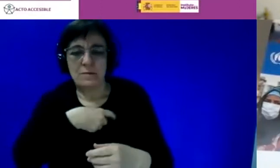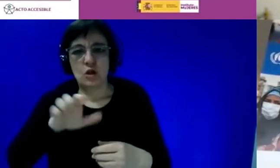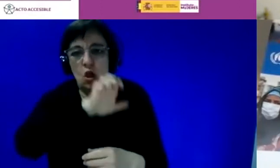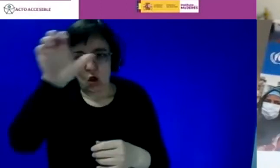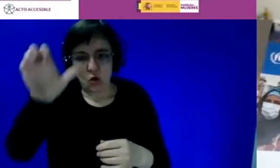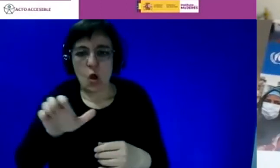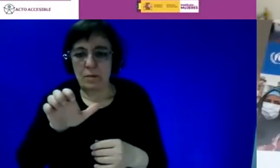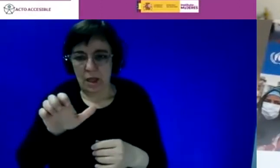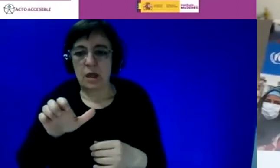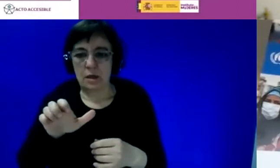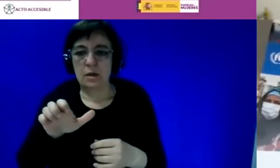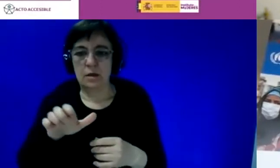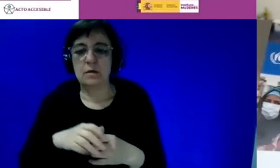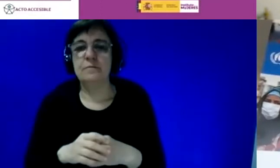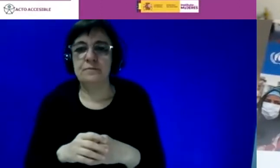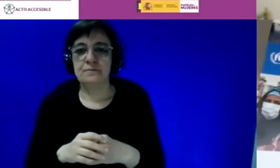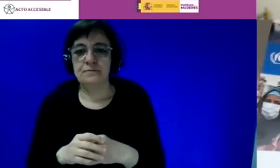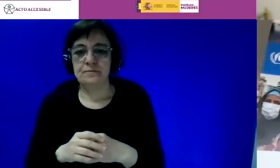a 2001 temporary